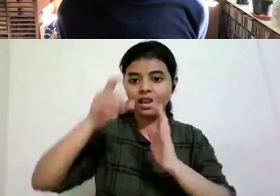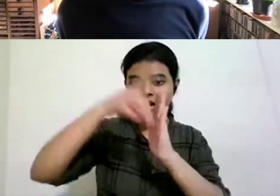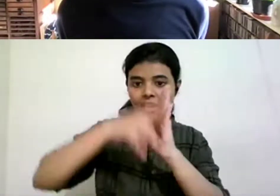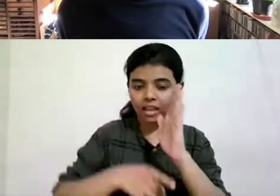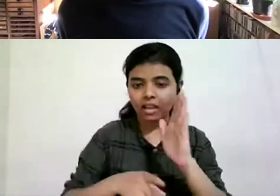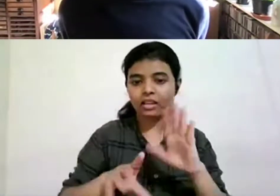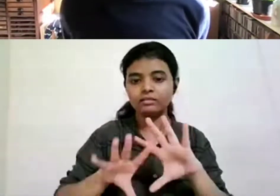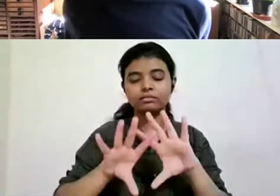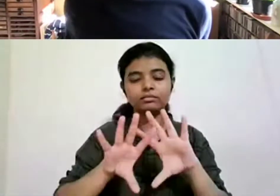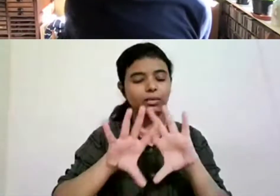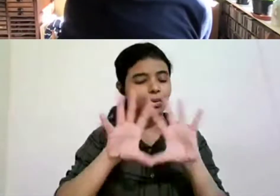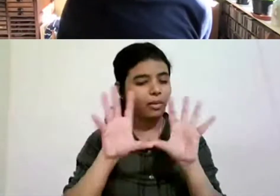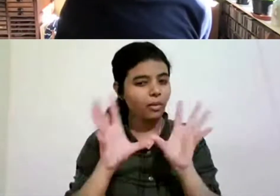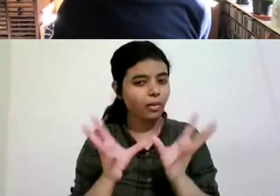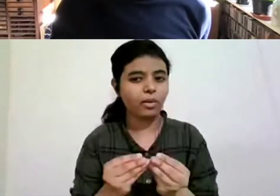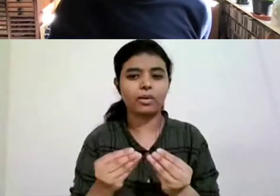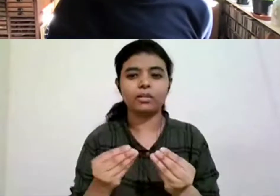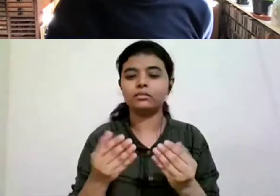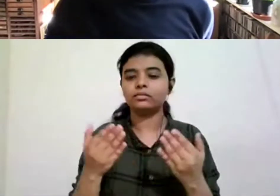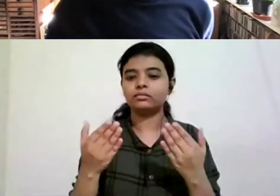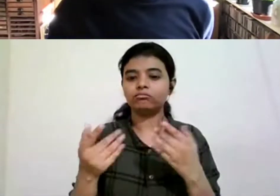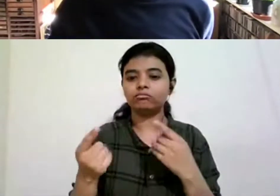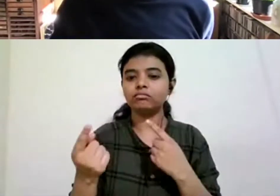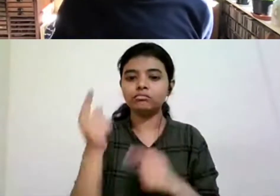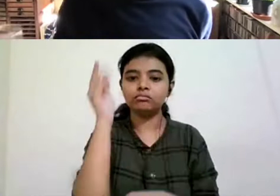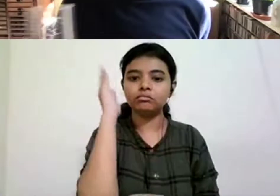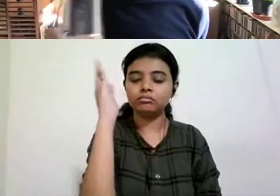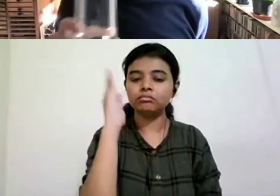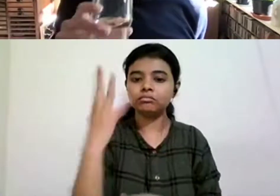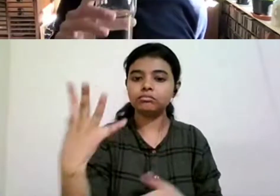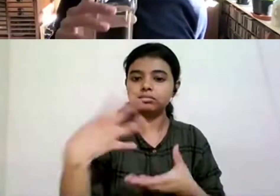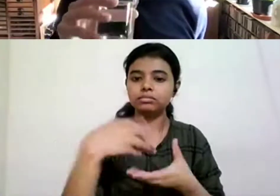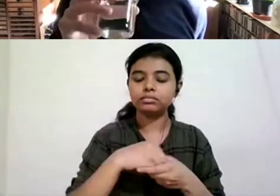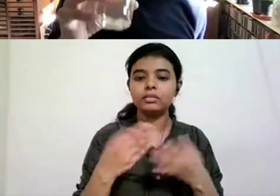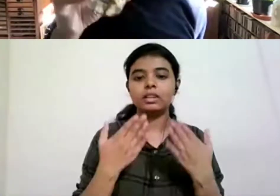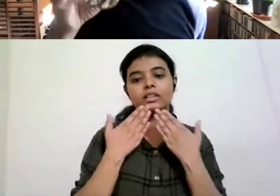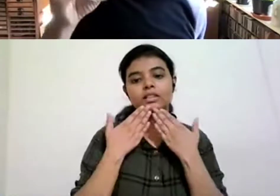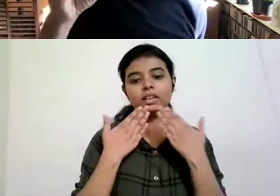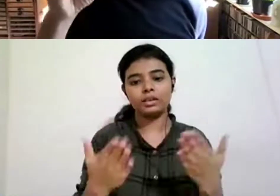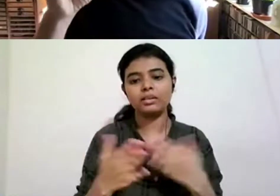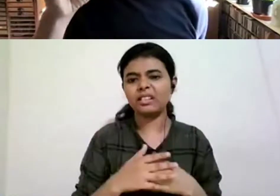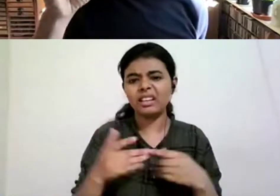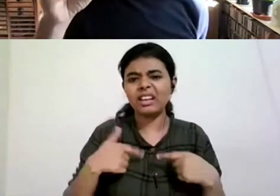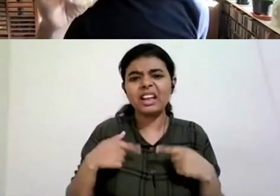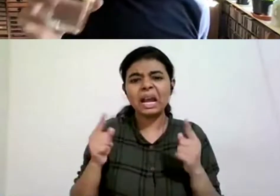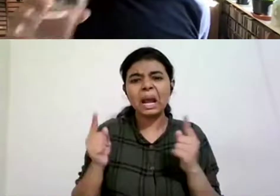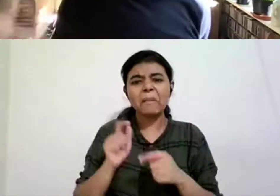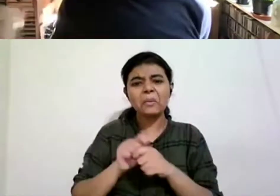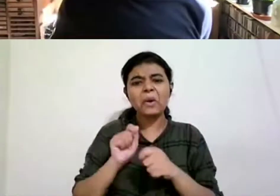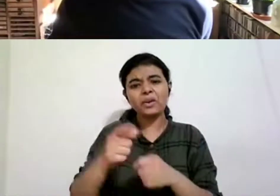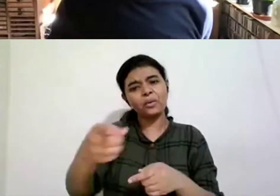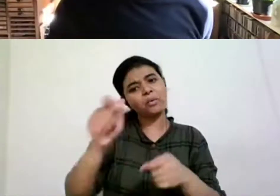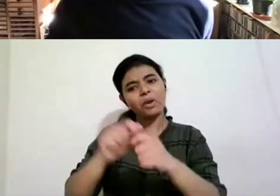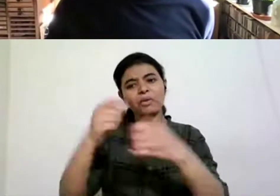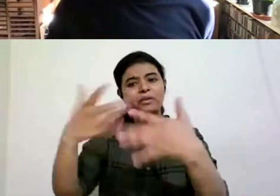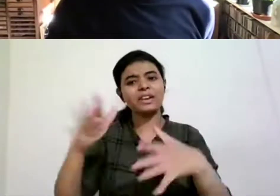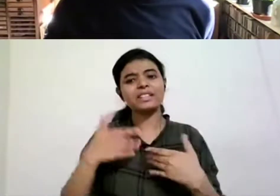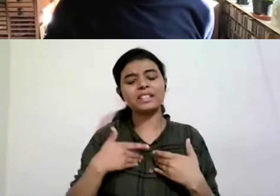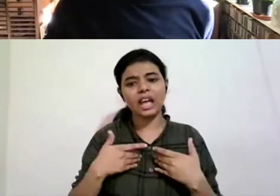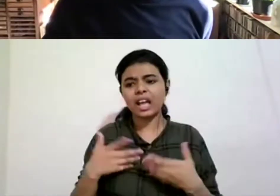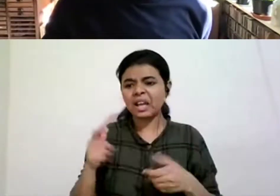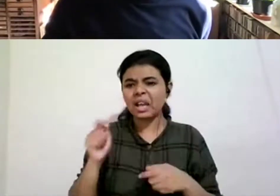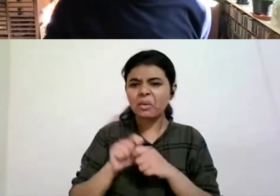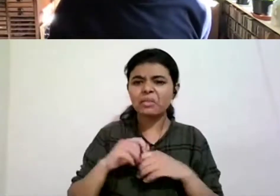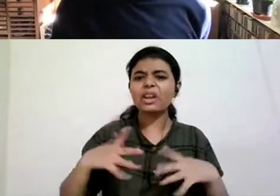incisive insights into the talk that you have left very little for me to say, or practically